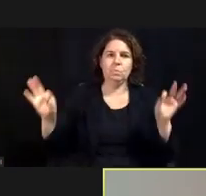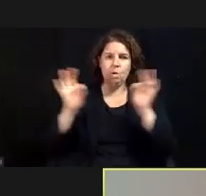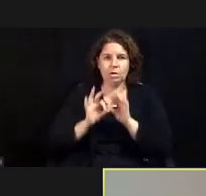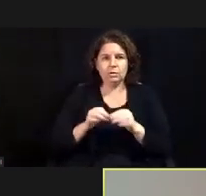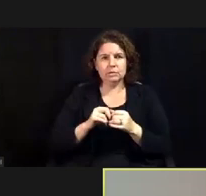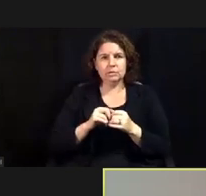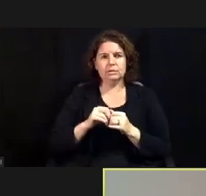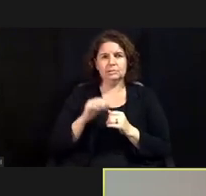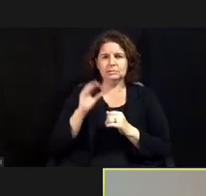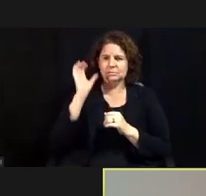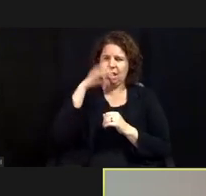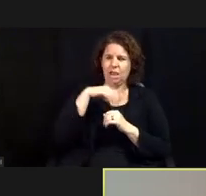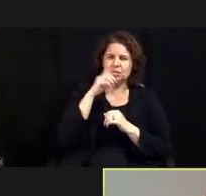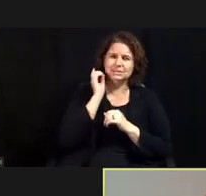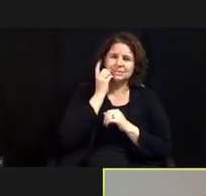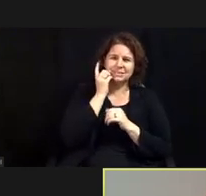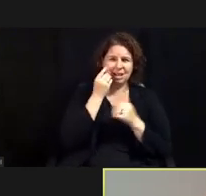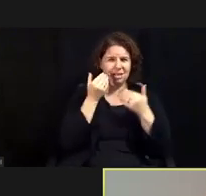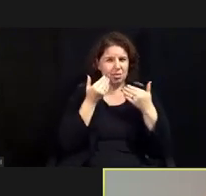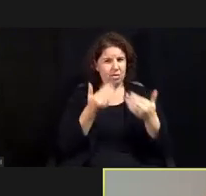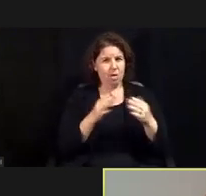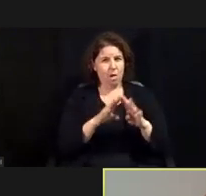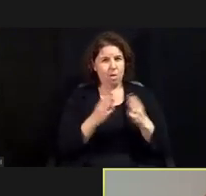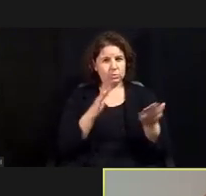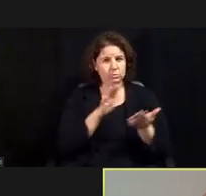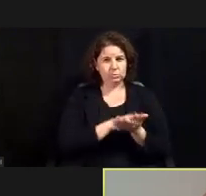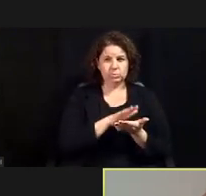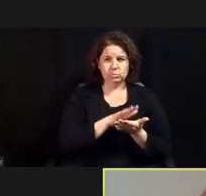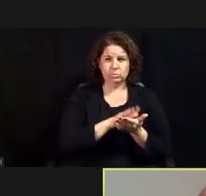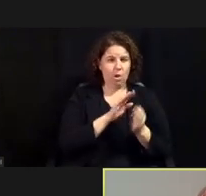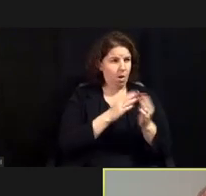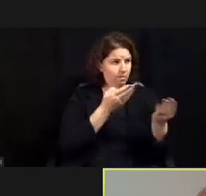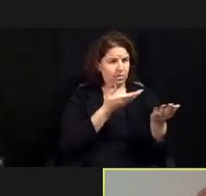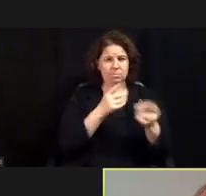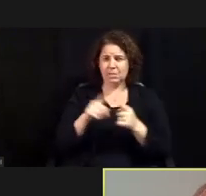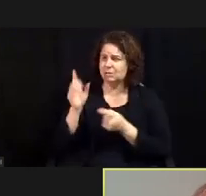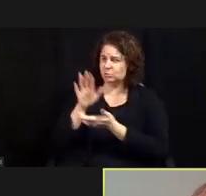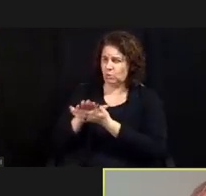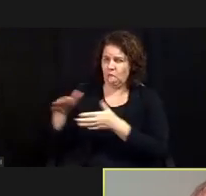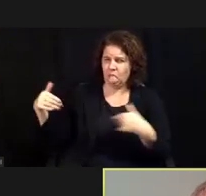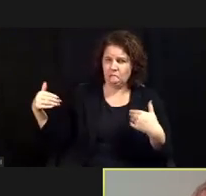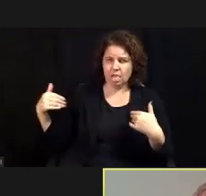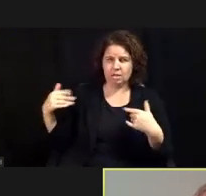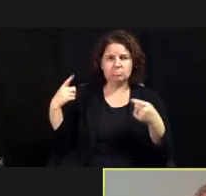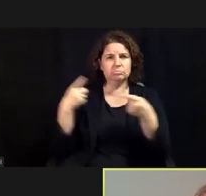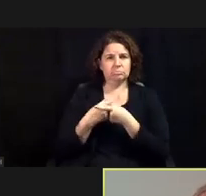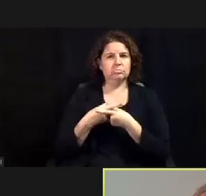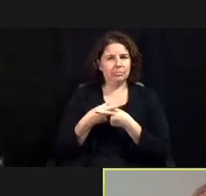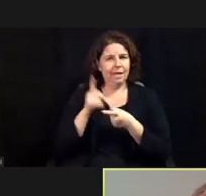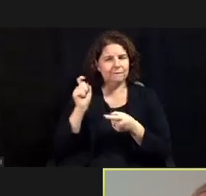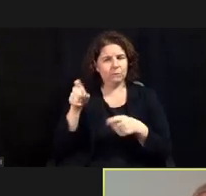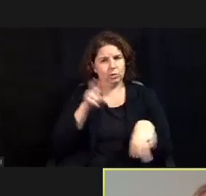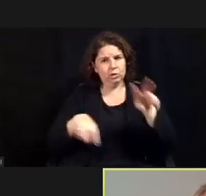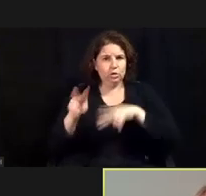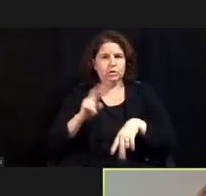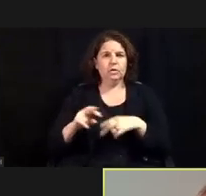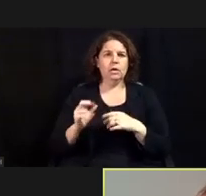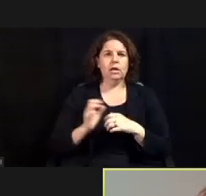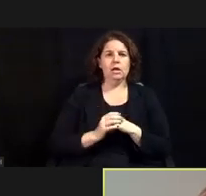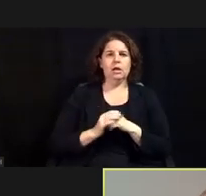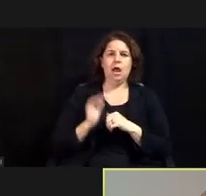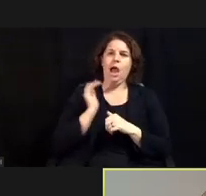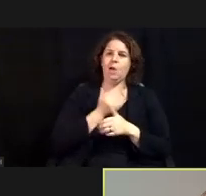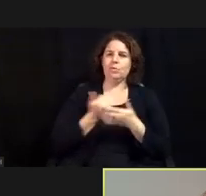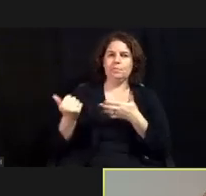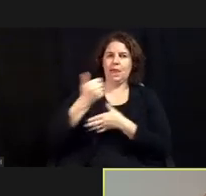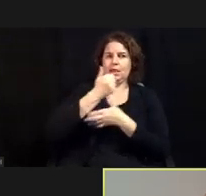not open. I mean, sometimes we need to take a step back and think, what are our actual collective priorities as a society? And I